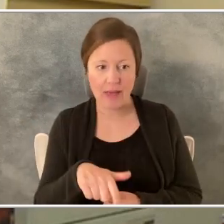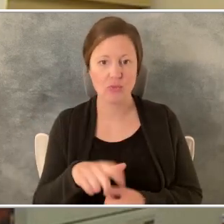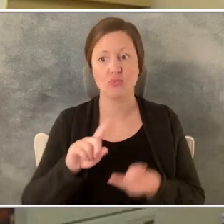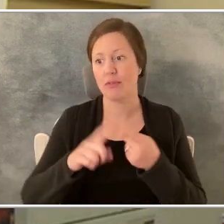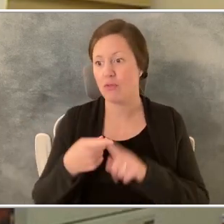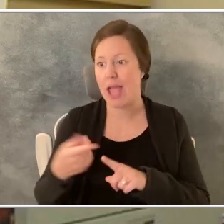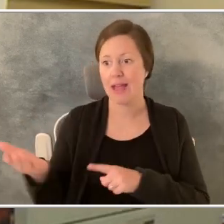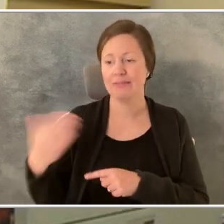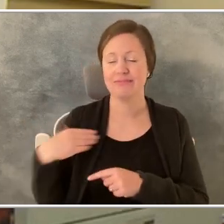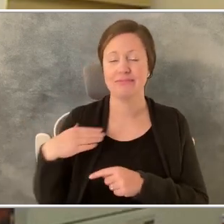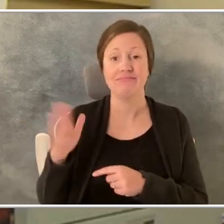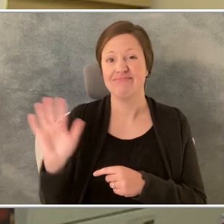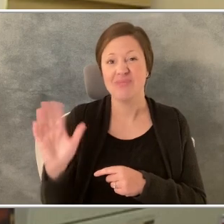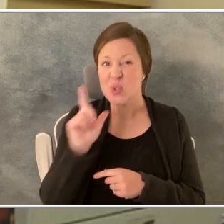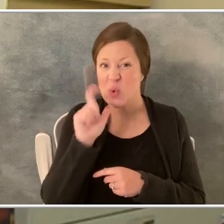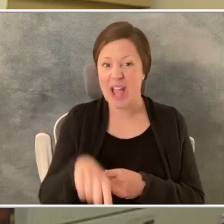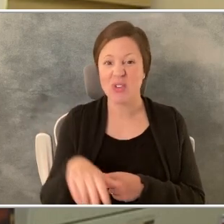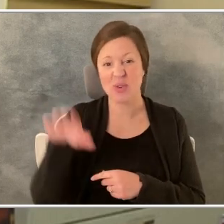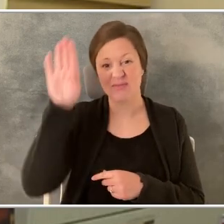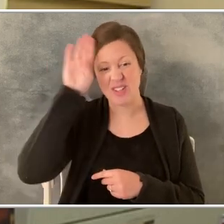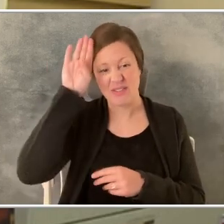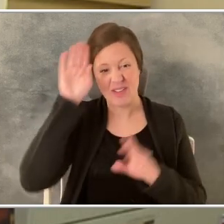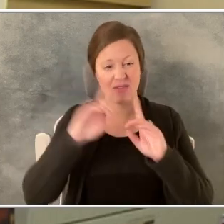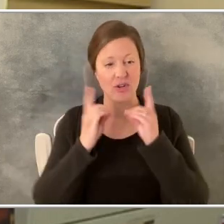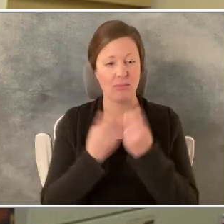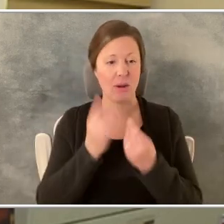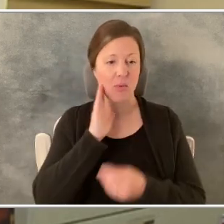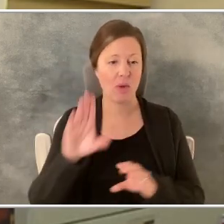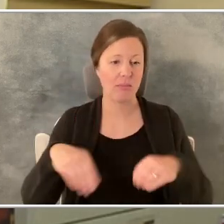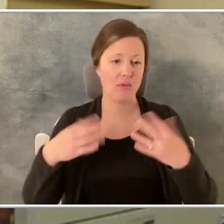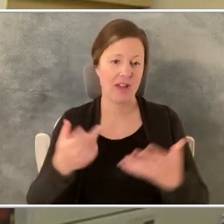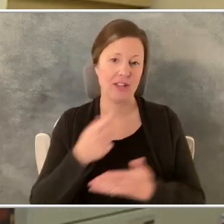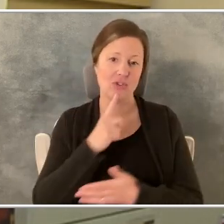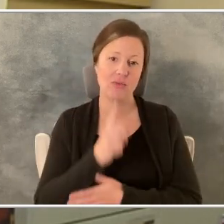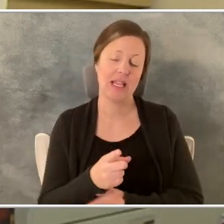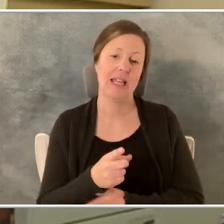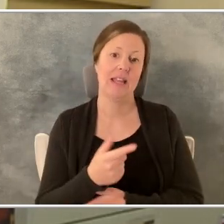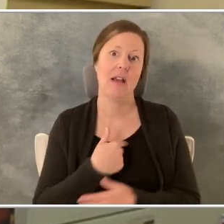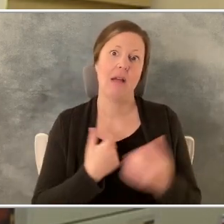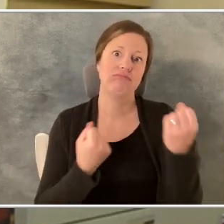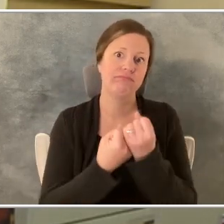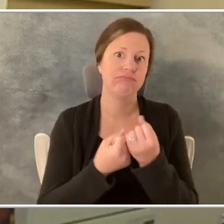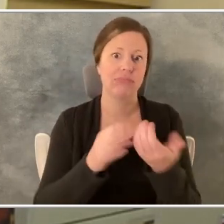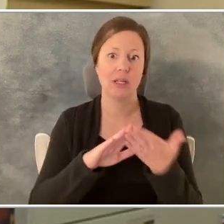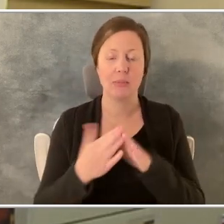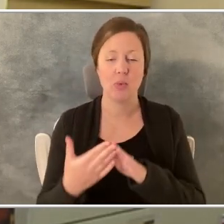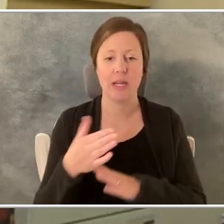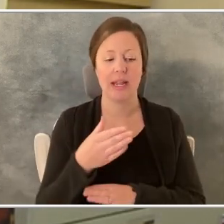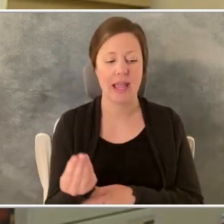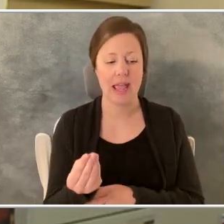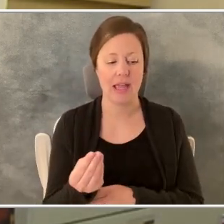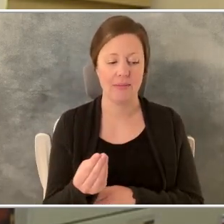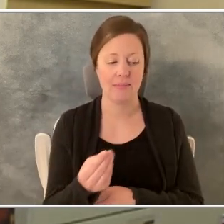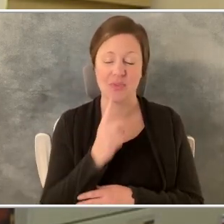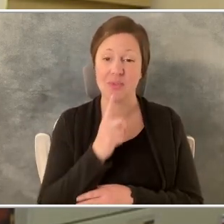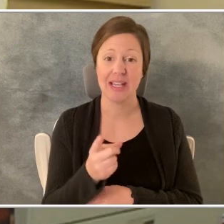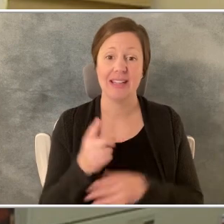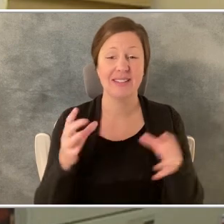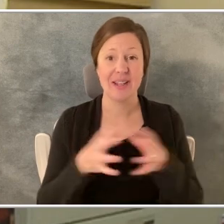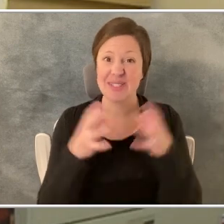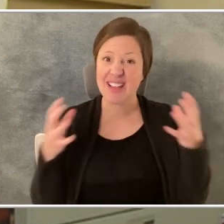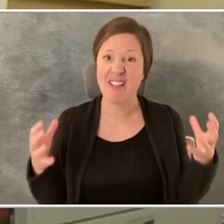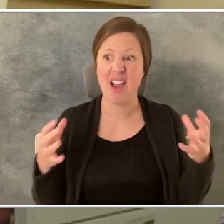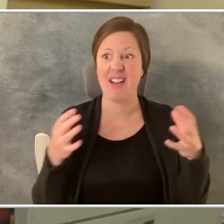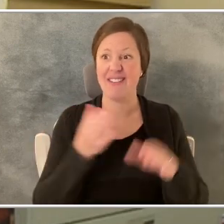The fire department at Point Roberts will provide that for them. So it's a huge. I'm all about community, and it was a huge step for us, and